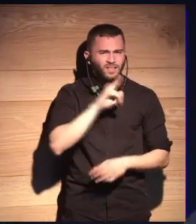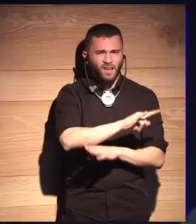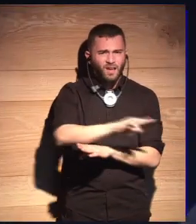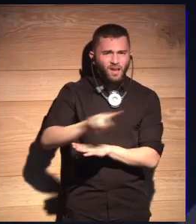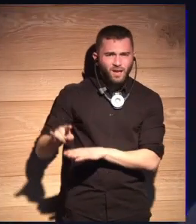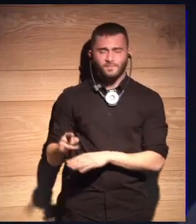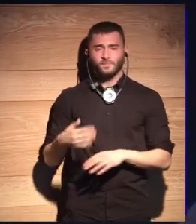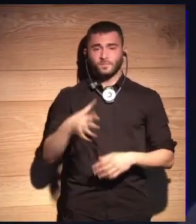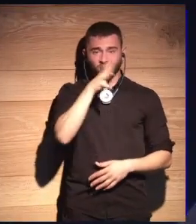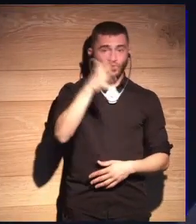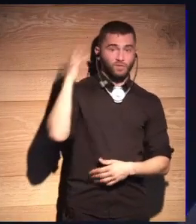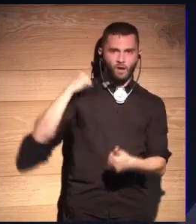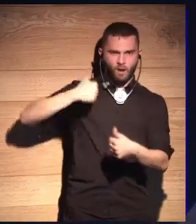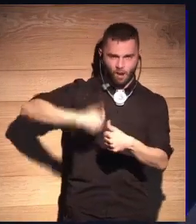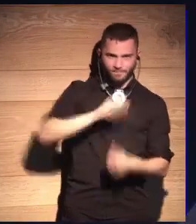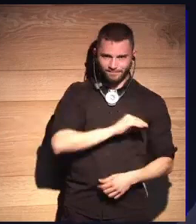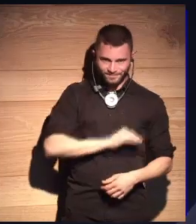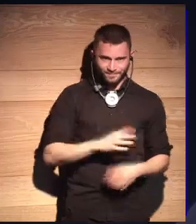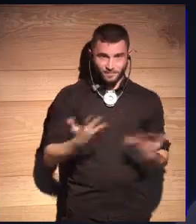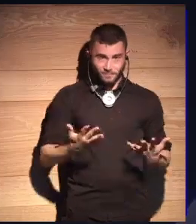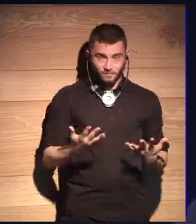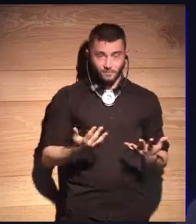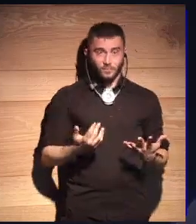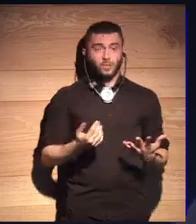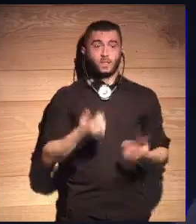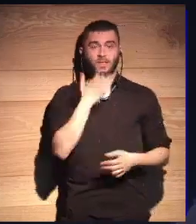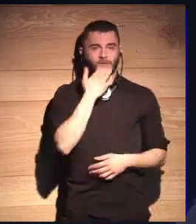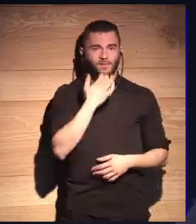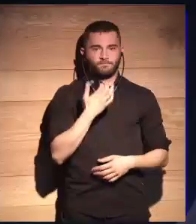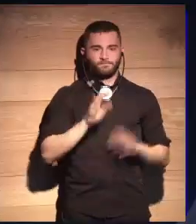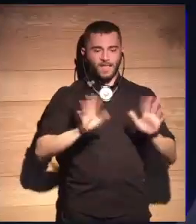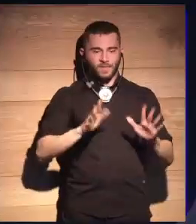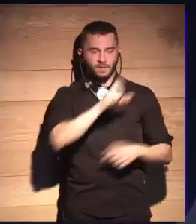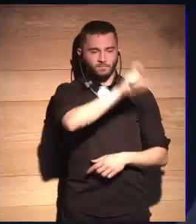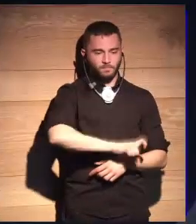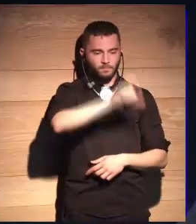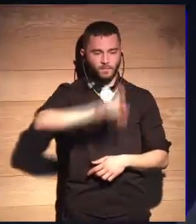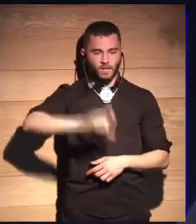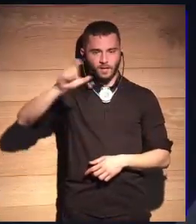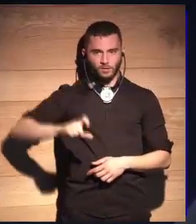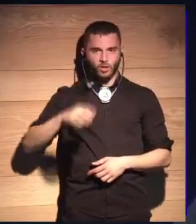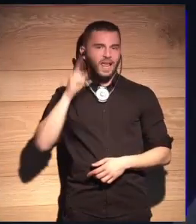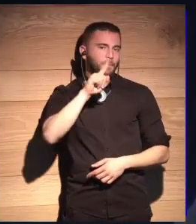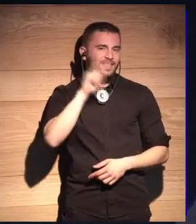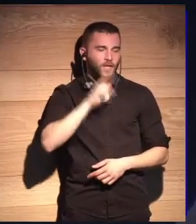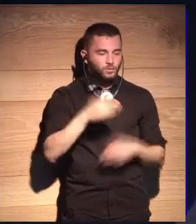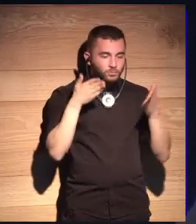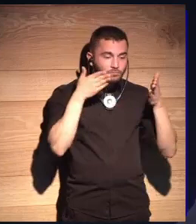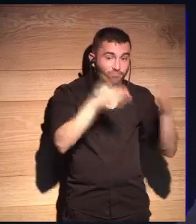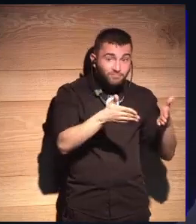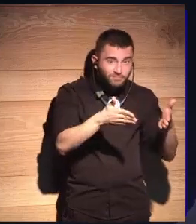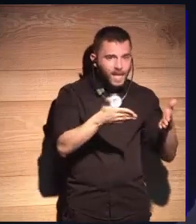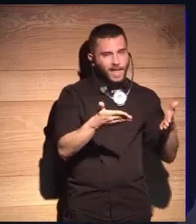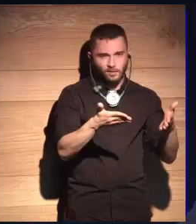years or so. I think that if we only focus on the individuals and the liars and the lies themselves, we miss the fact